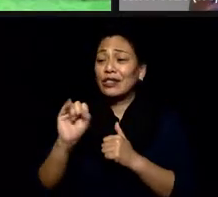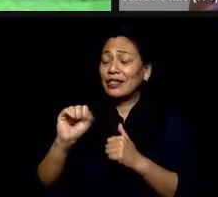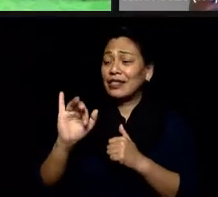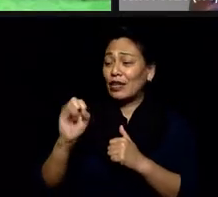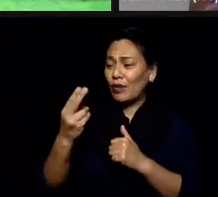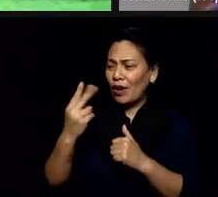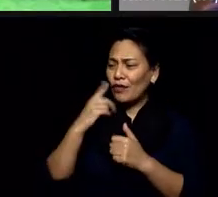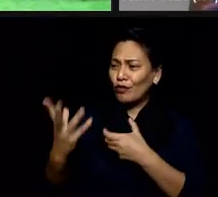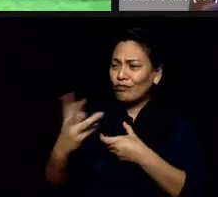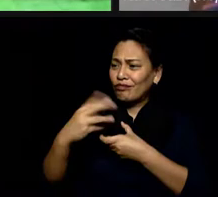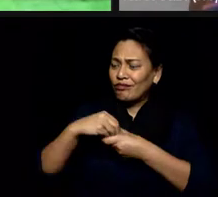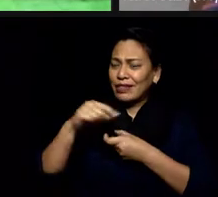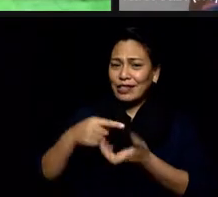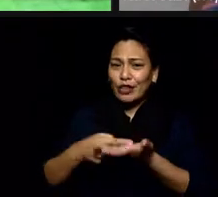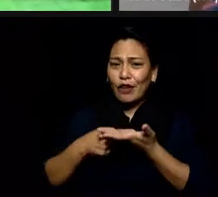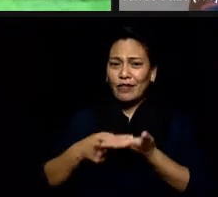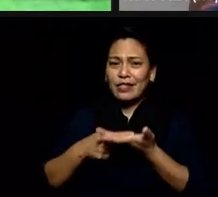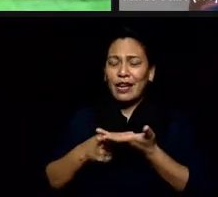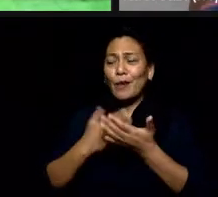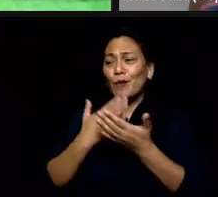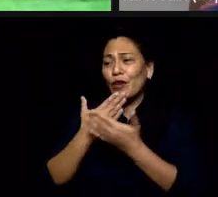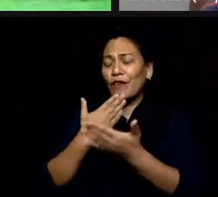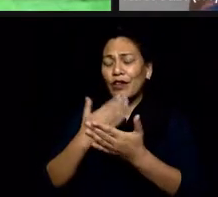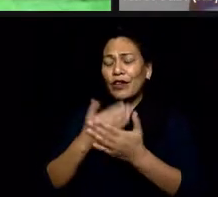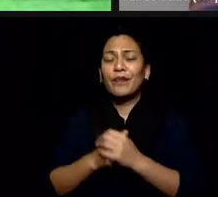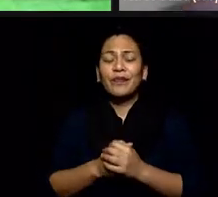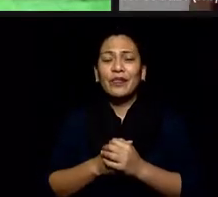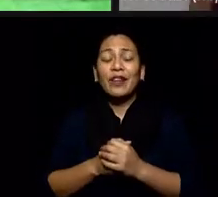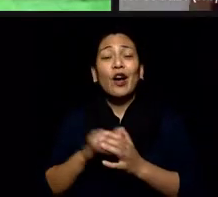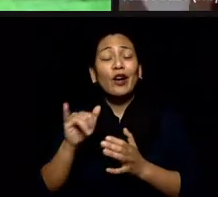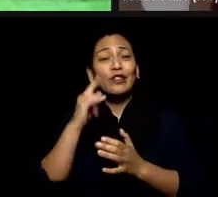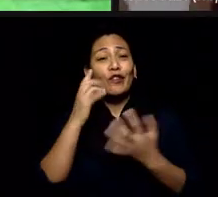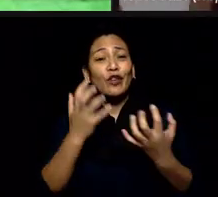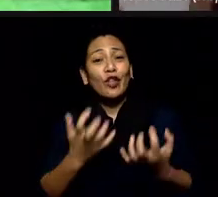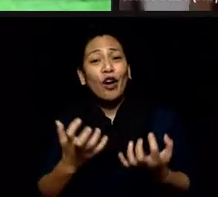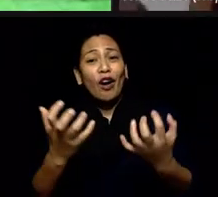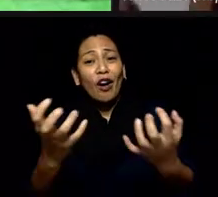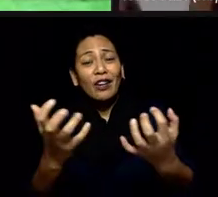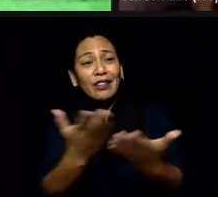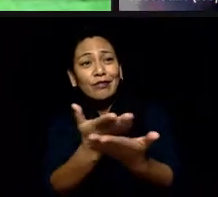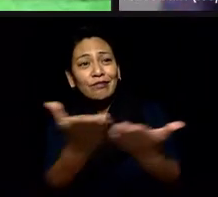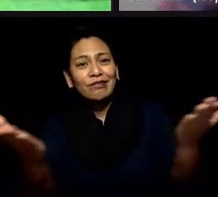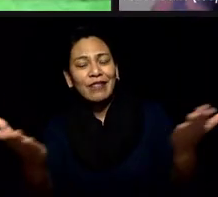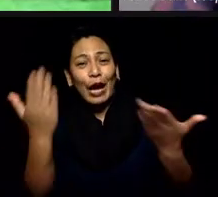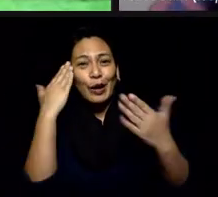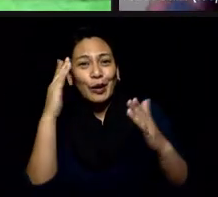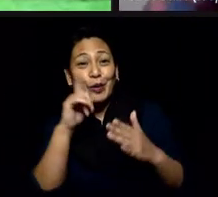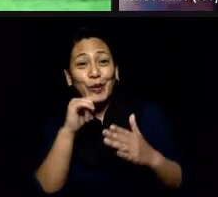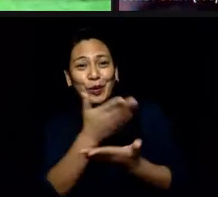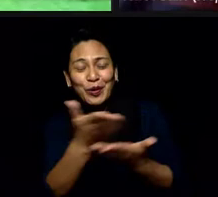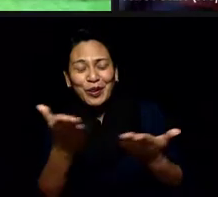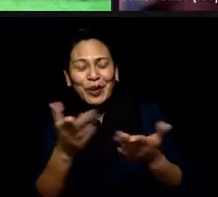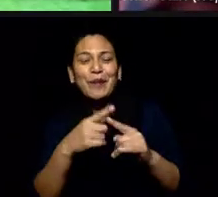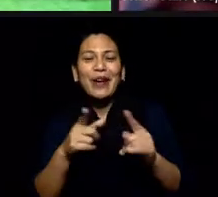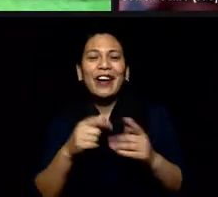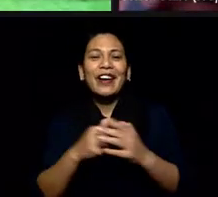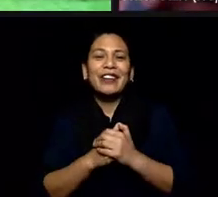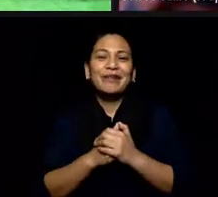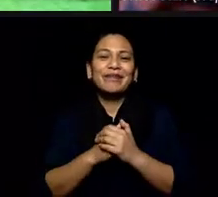in this conversation, I'm really grateful for it. And to the audience of unknown folks out there,